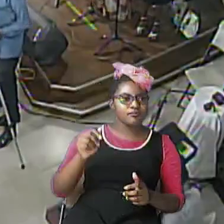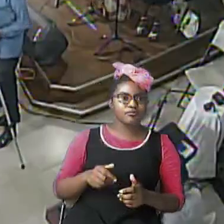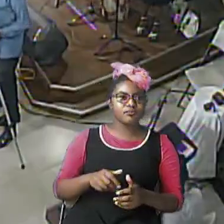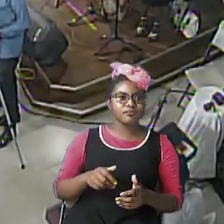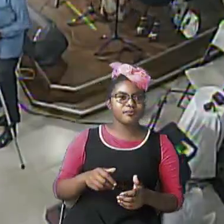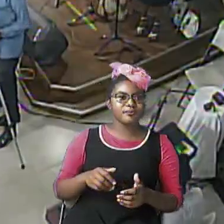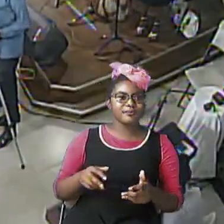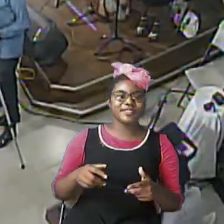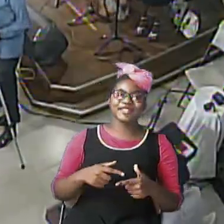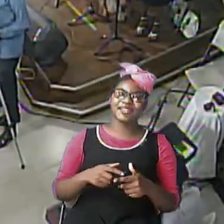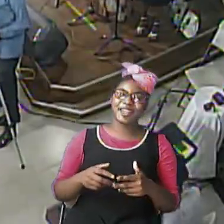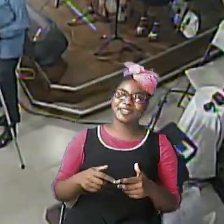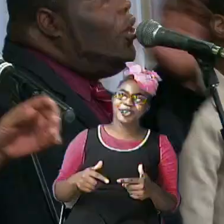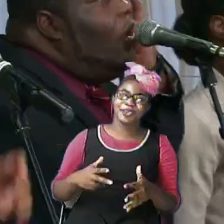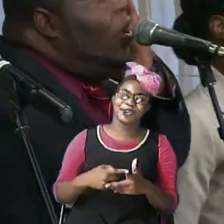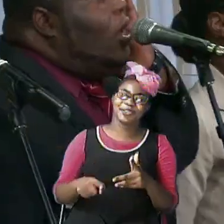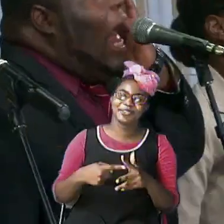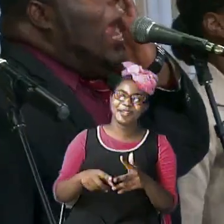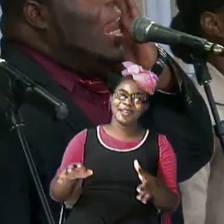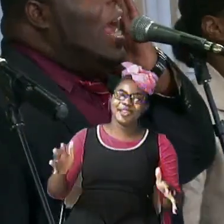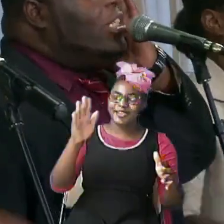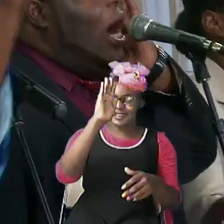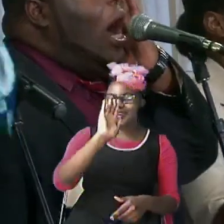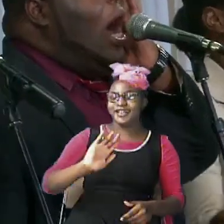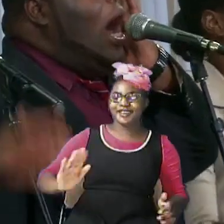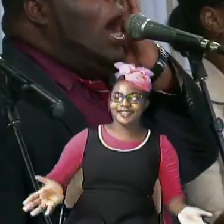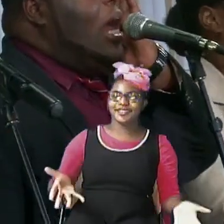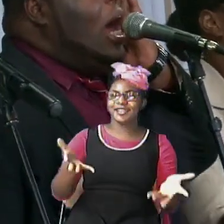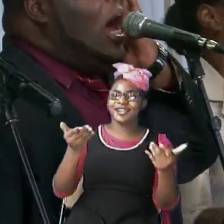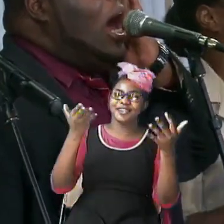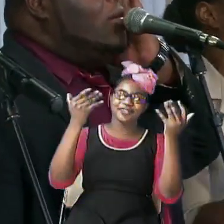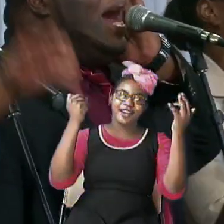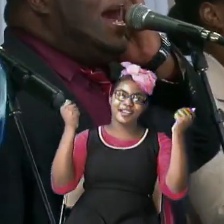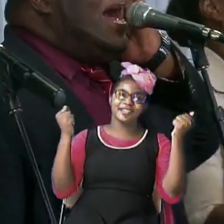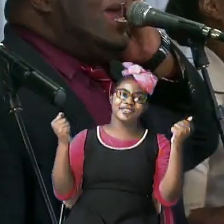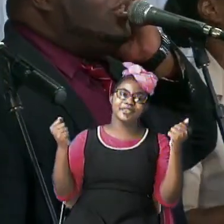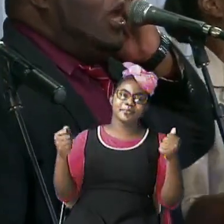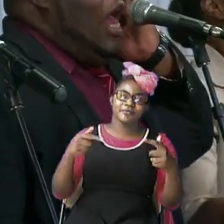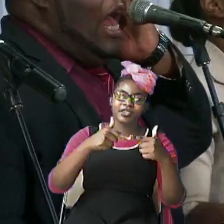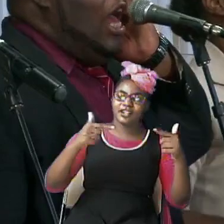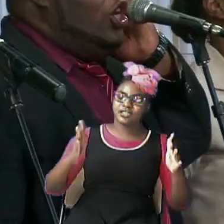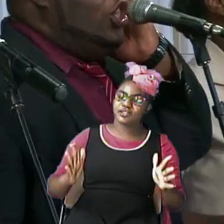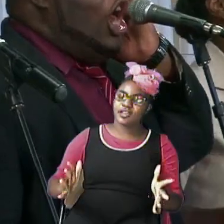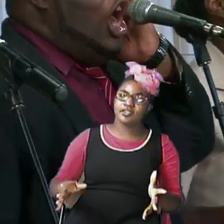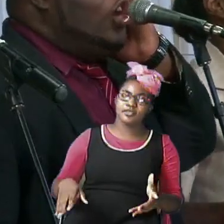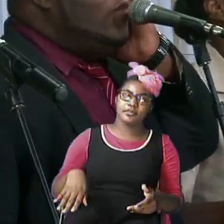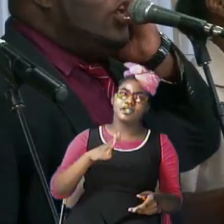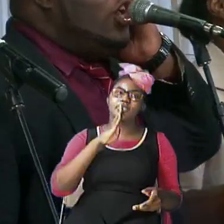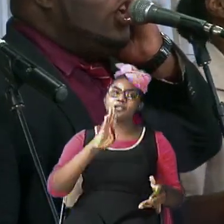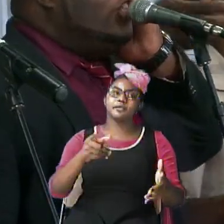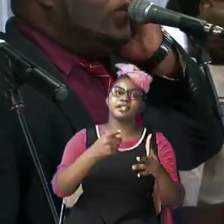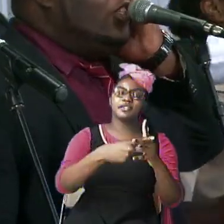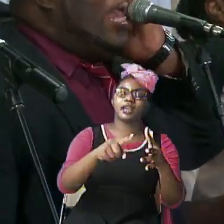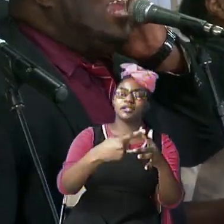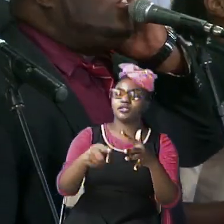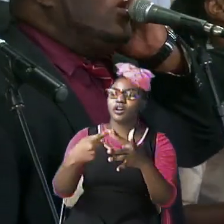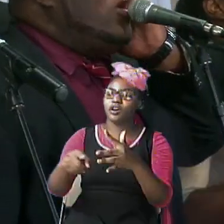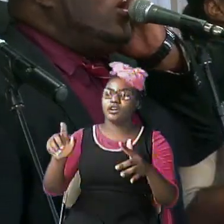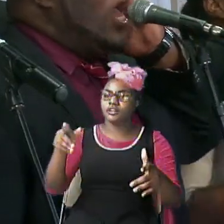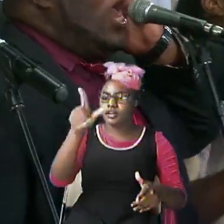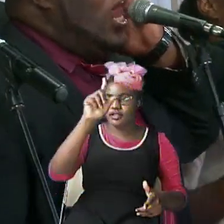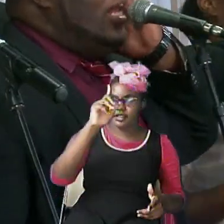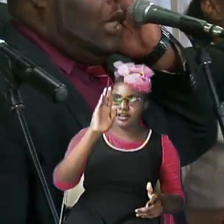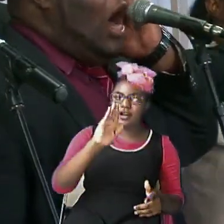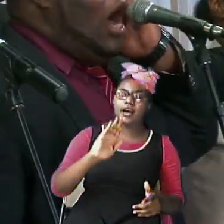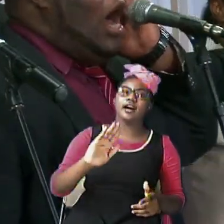And His enemies be scattered. Oh, let God arise. And His enemies be